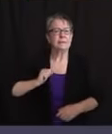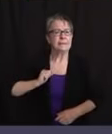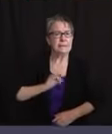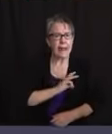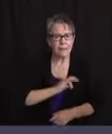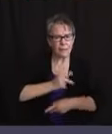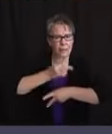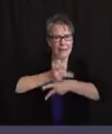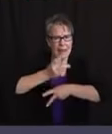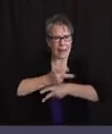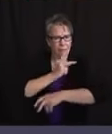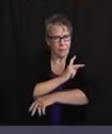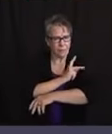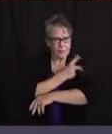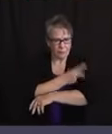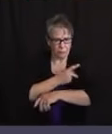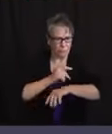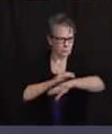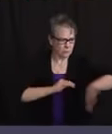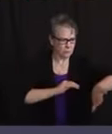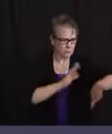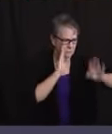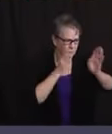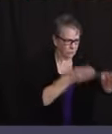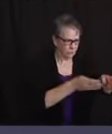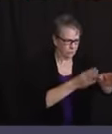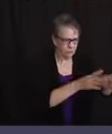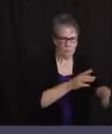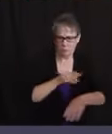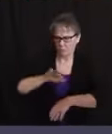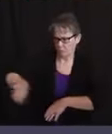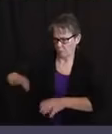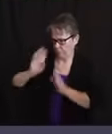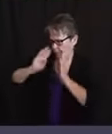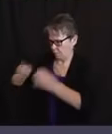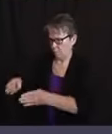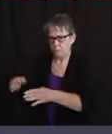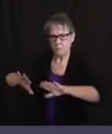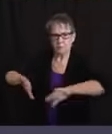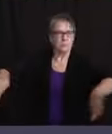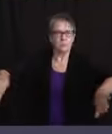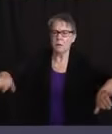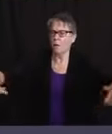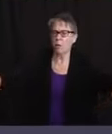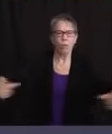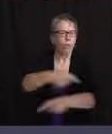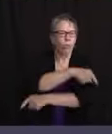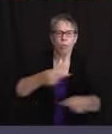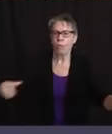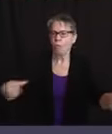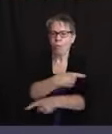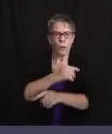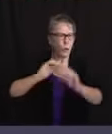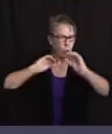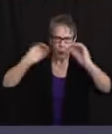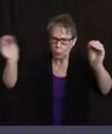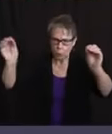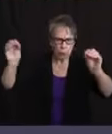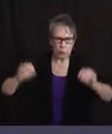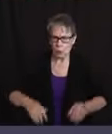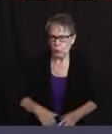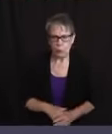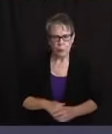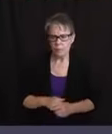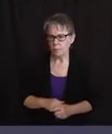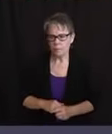think for the most part, we let both the teams, the outside teams, work play out. We let the Attorney